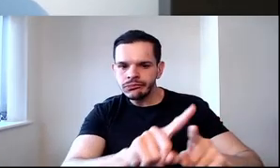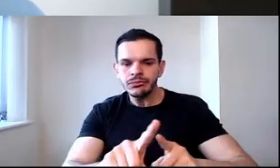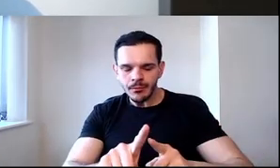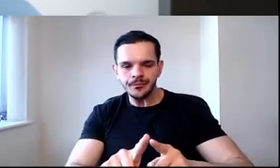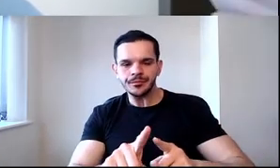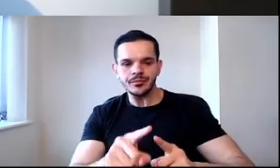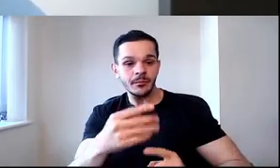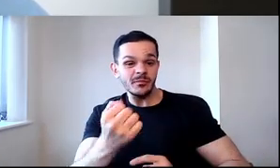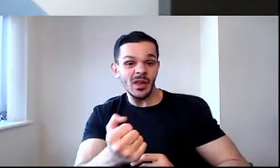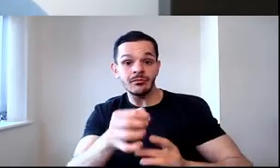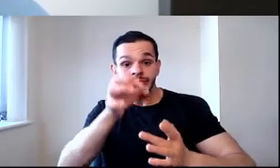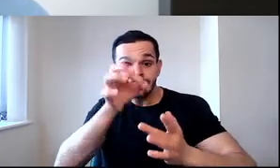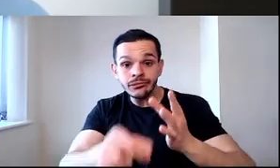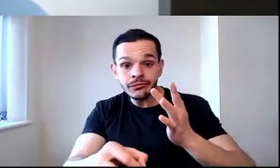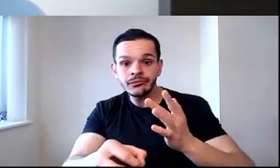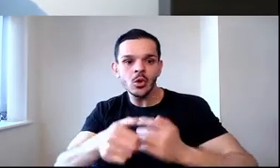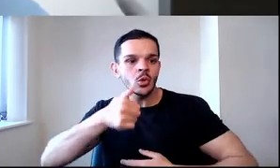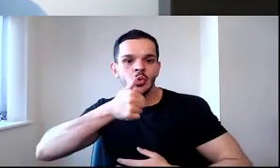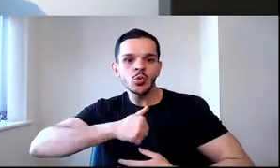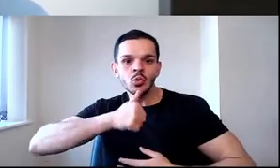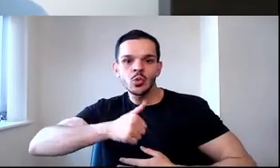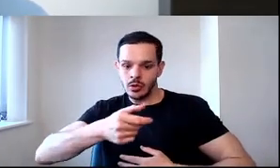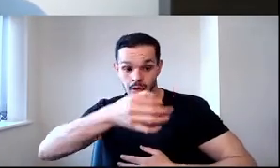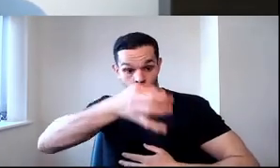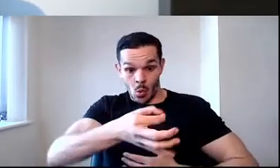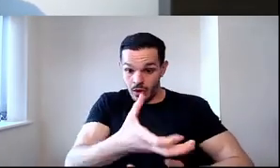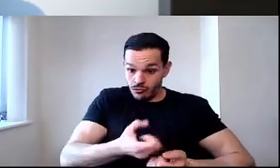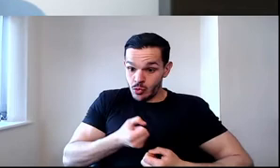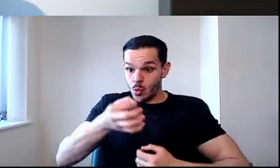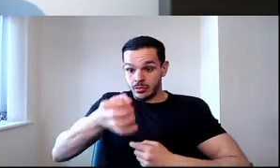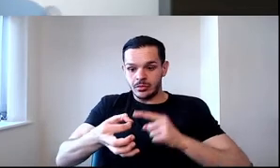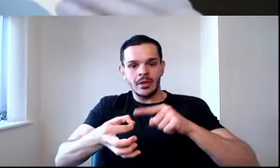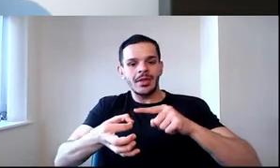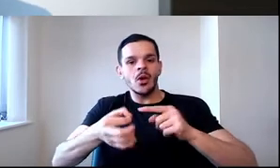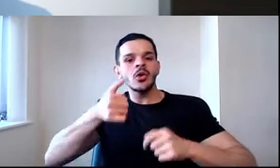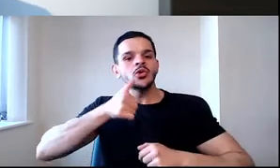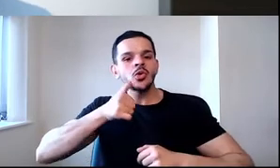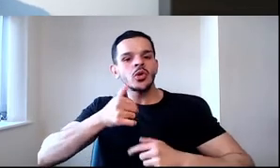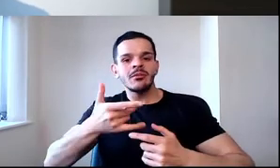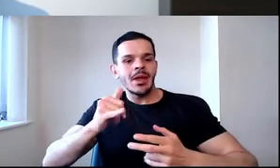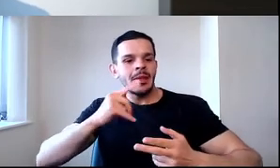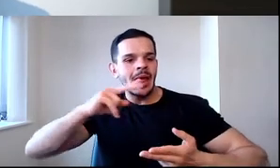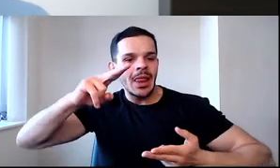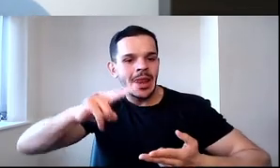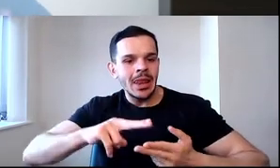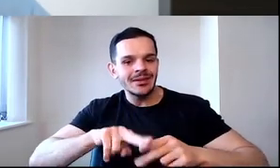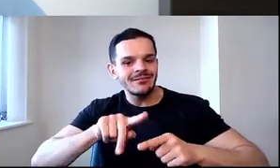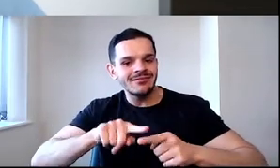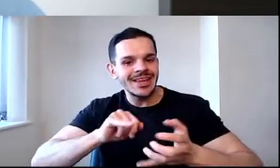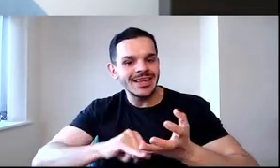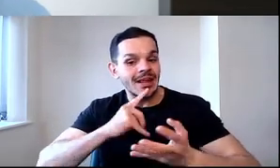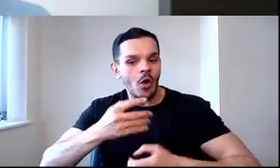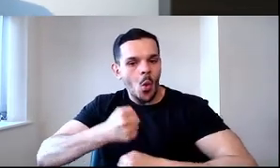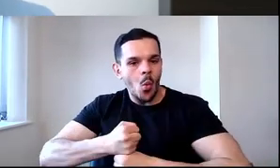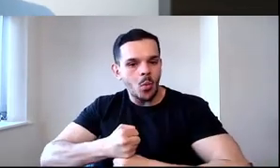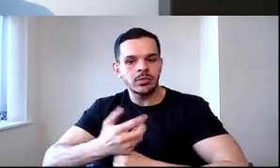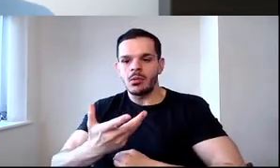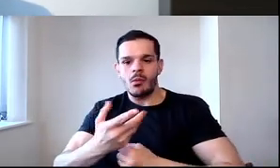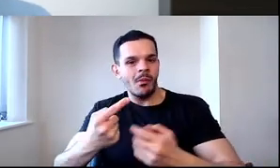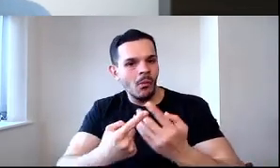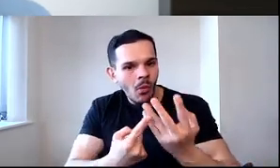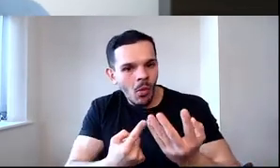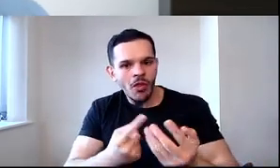have certain utilities within that platform, right? So they can have less fees or some other